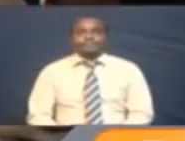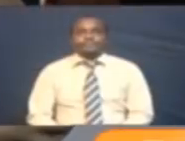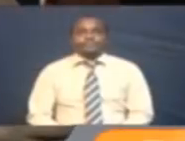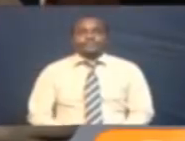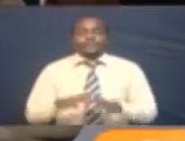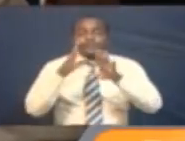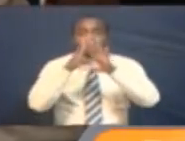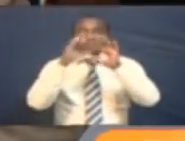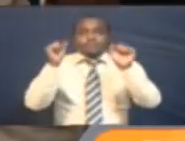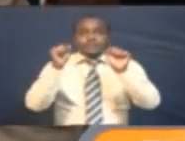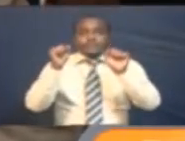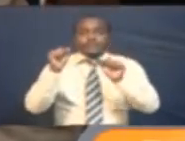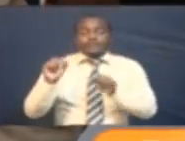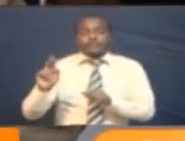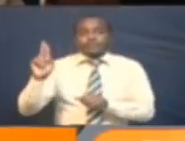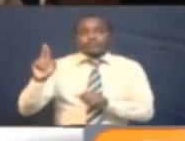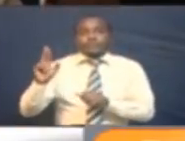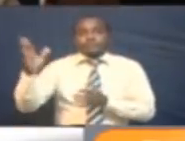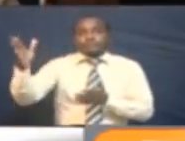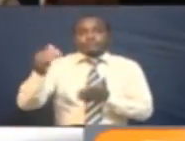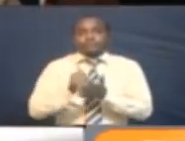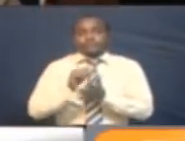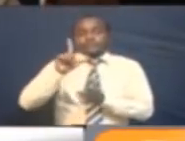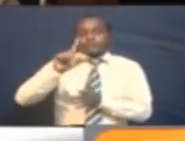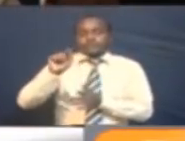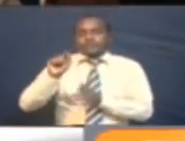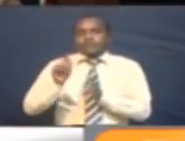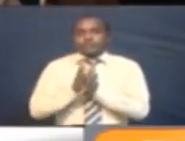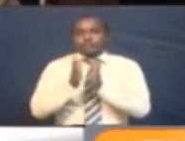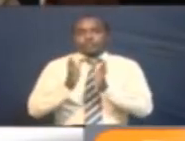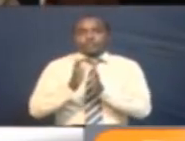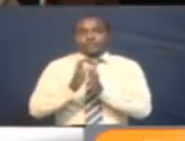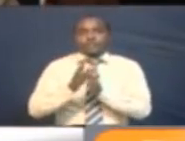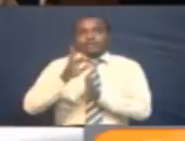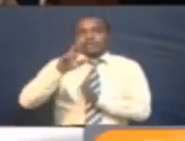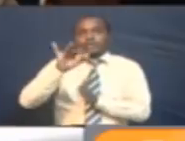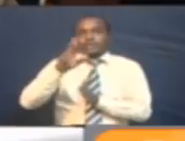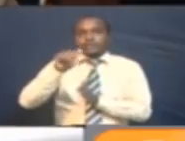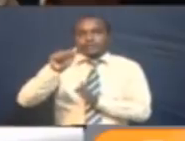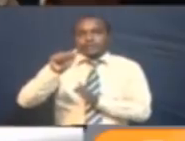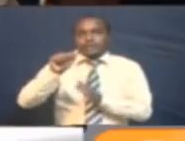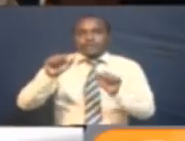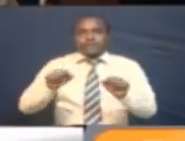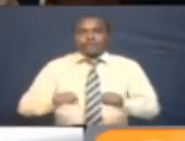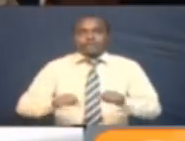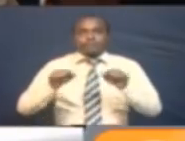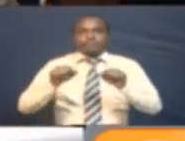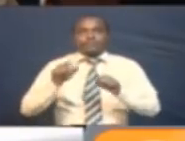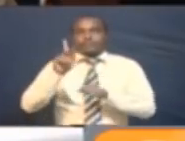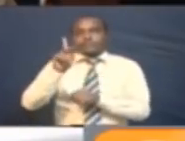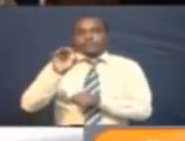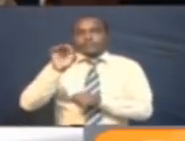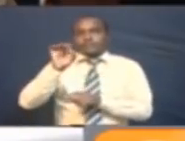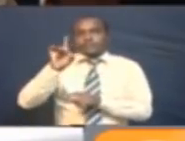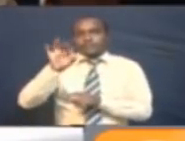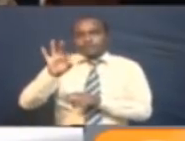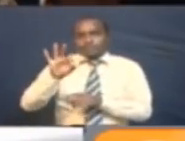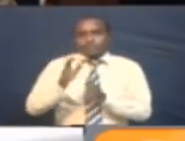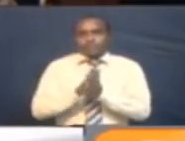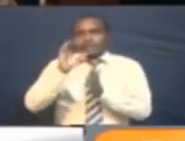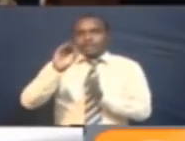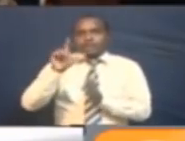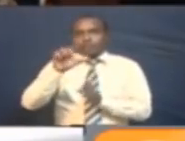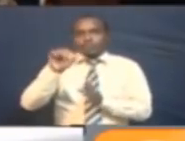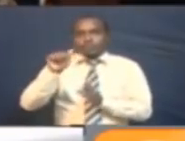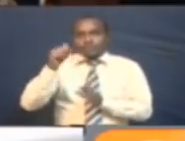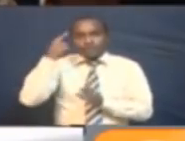Rais Uhuru Kenyatta amewateua Luteni Jenerali Walter Raria kama kamanda mkuu wa jeshi la nchi kavu na Meja Jenerali Francis Ogola kama